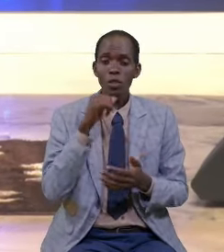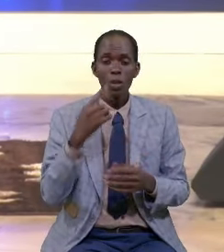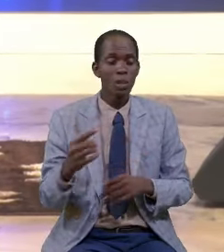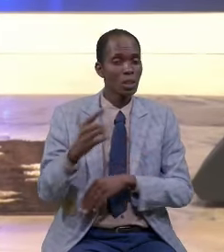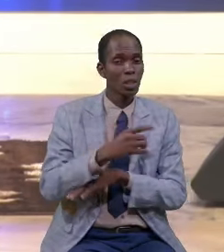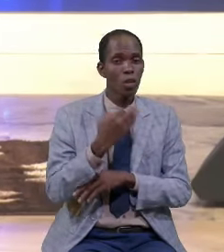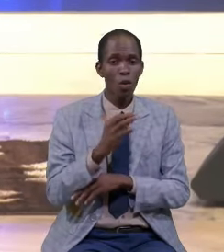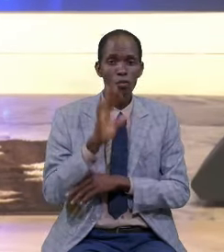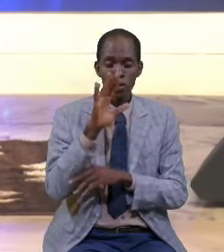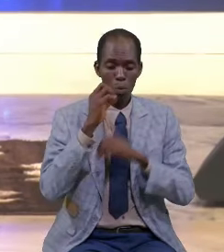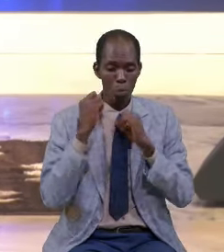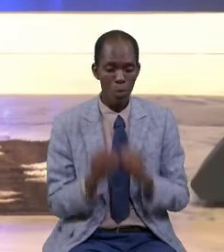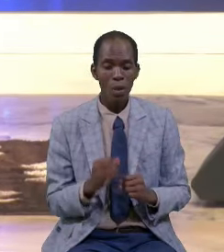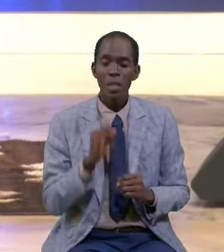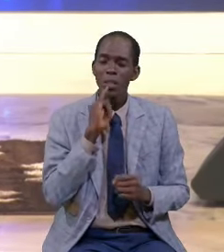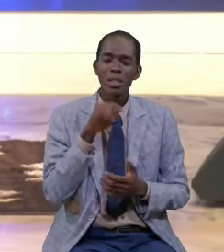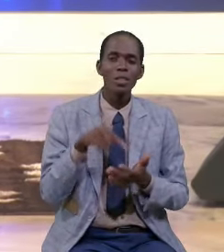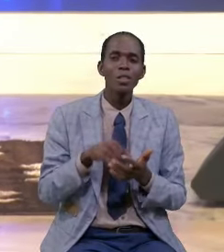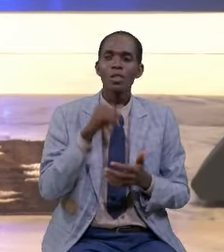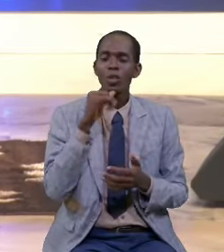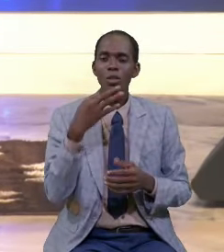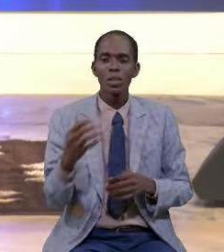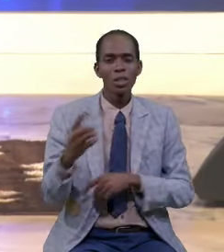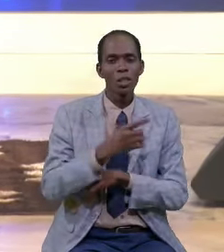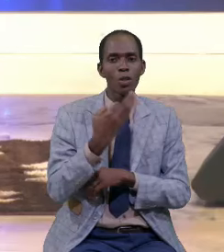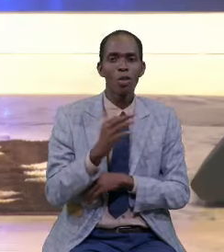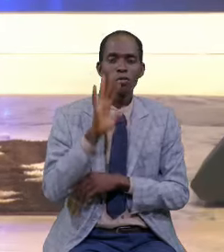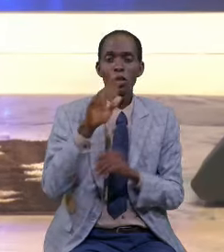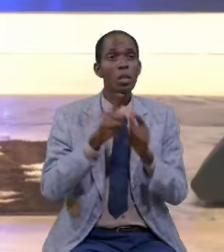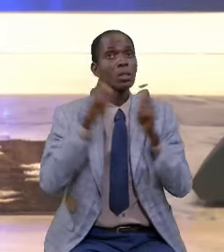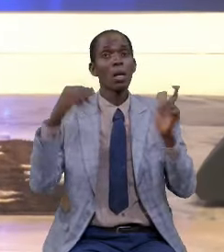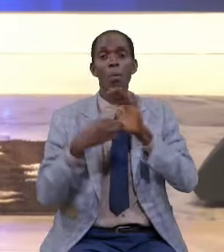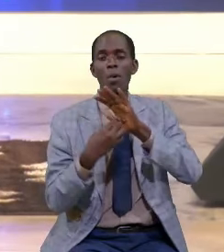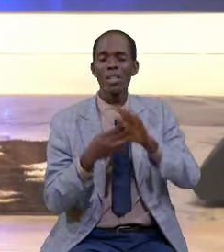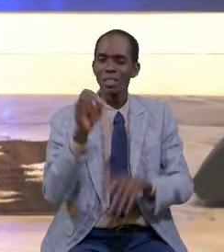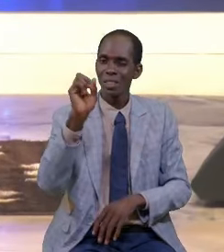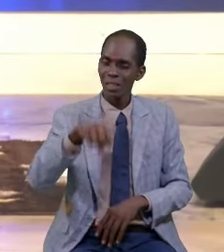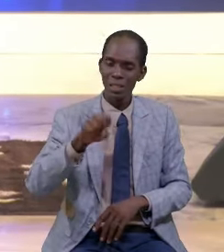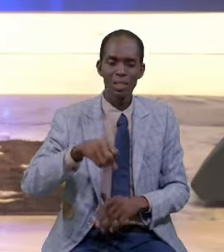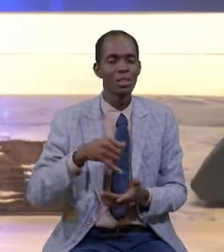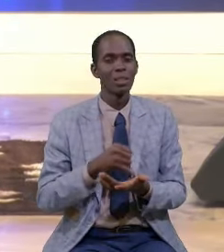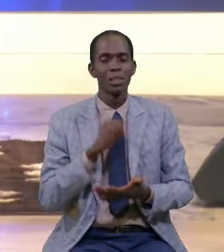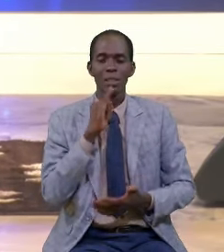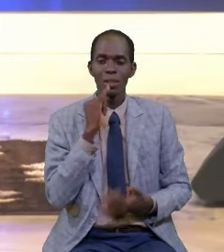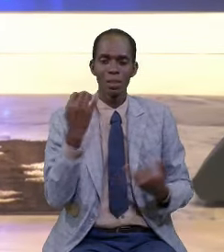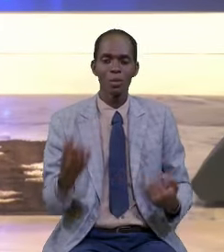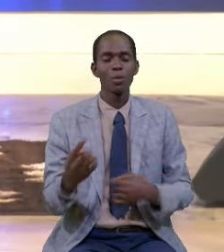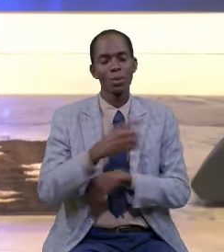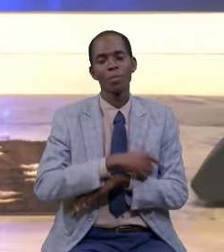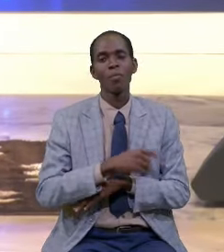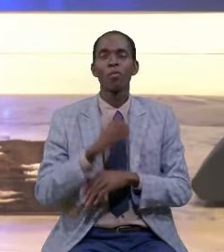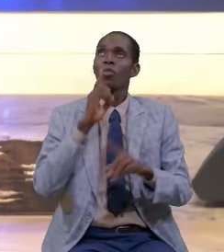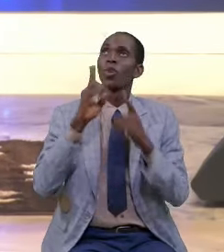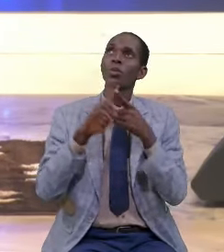the day of remarkable manifestation? Yes, it is. Yes, it is. Tell the Lord, tell the Lord.